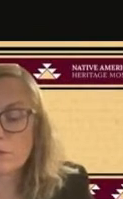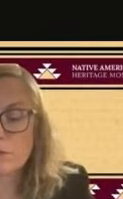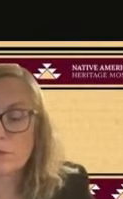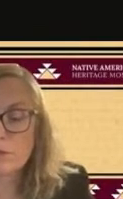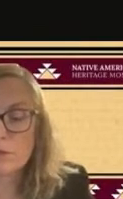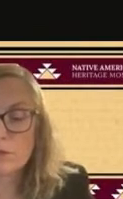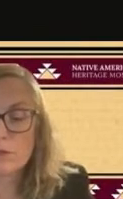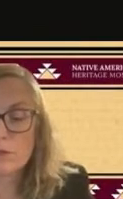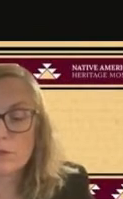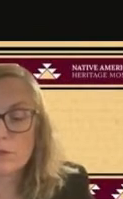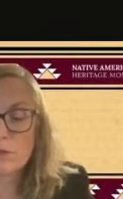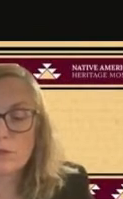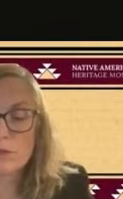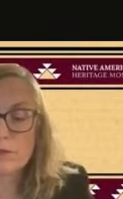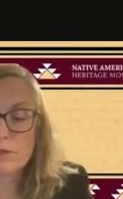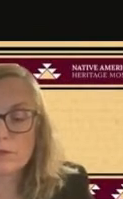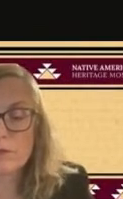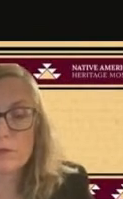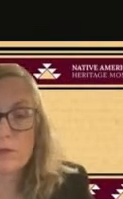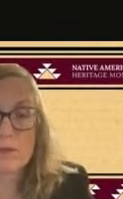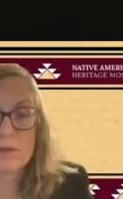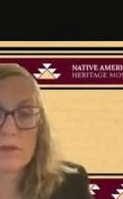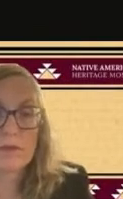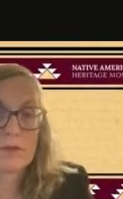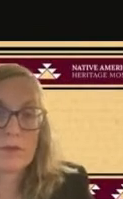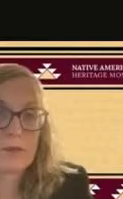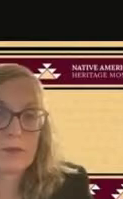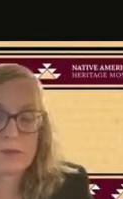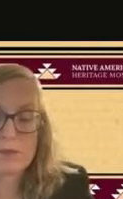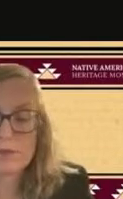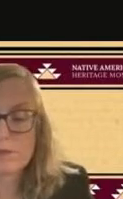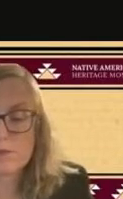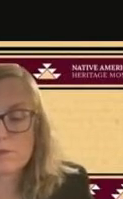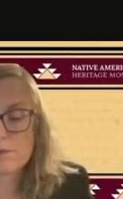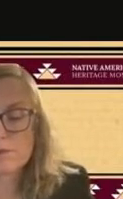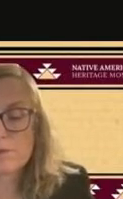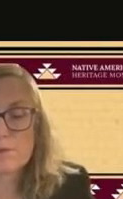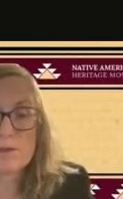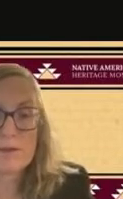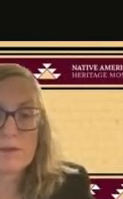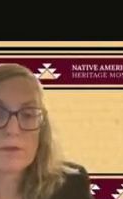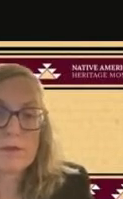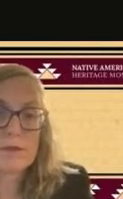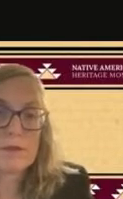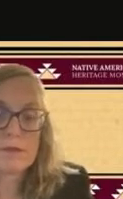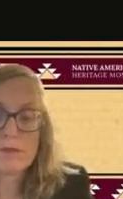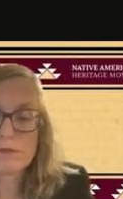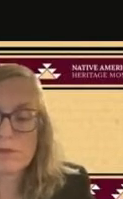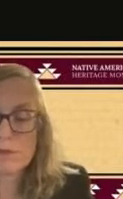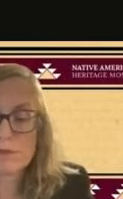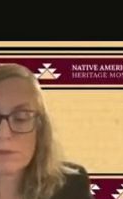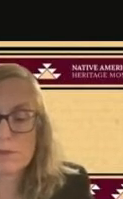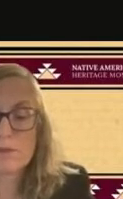demonstrates integrity and character, focuses on achieving higher academics,